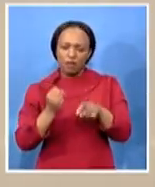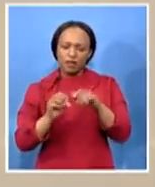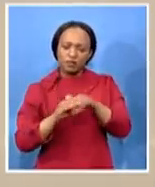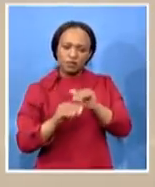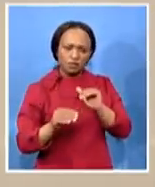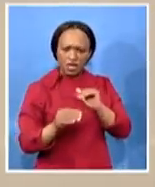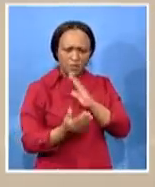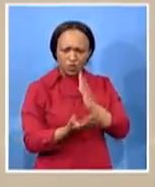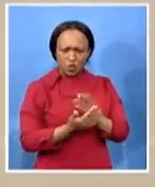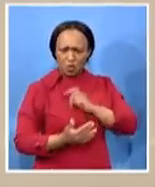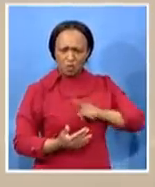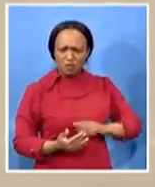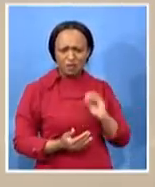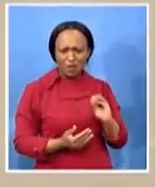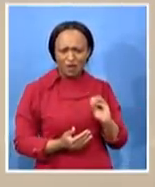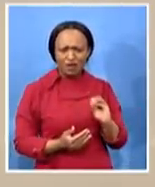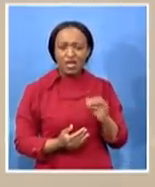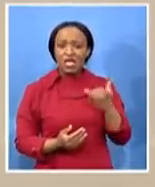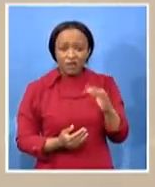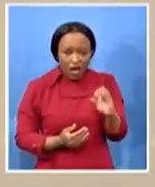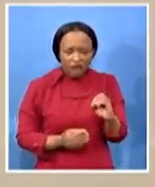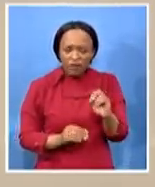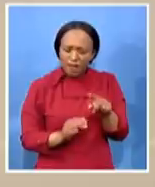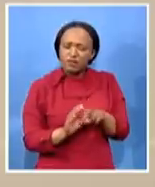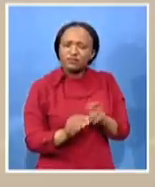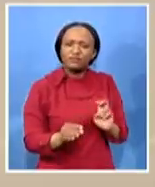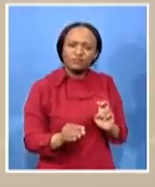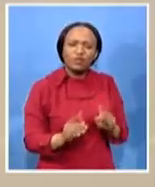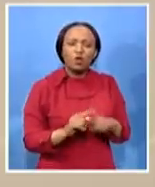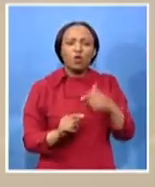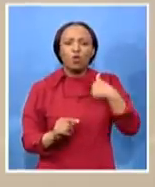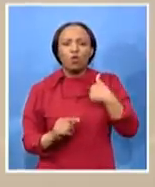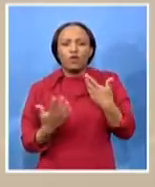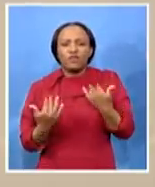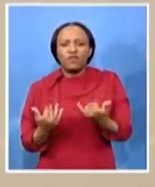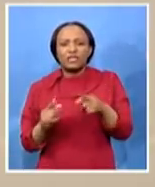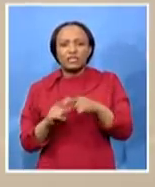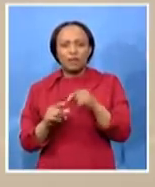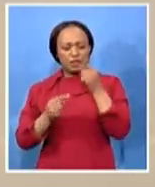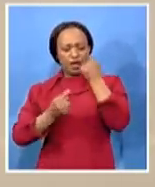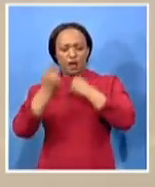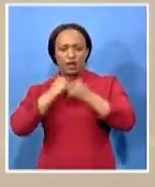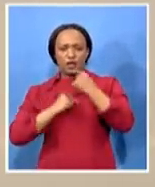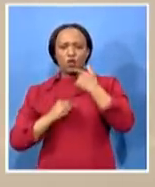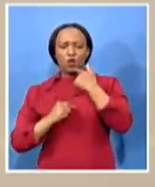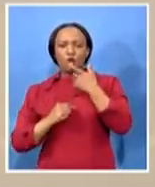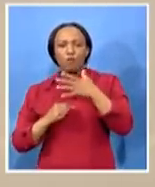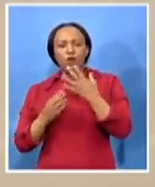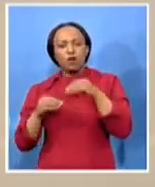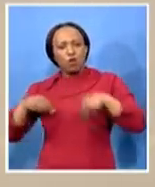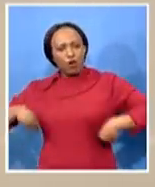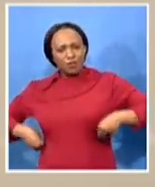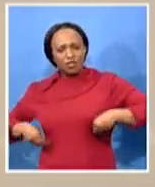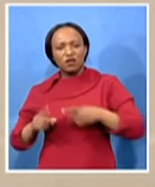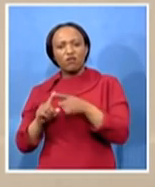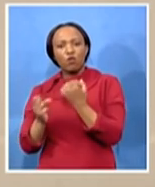to step aside. If it's me having an allegation of corruption that are before the court, I have to step aside. That's what the resolutions are saying.